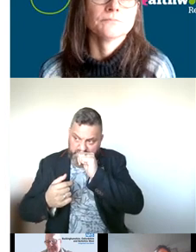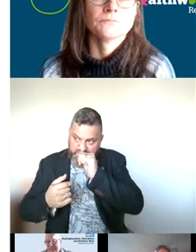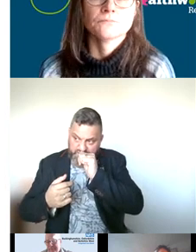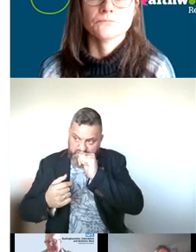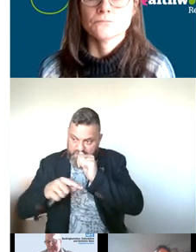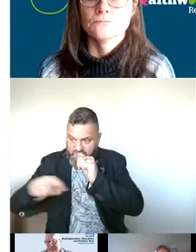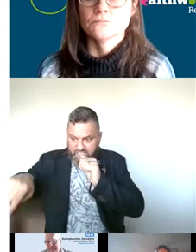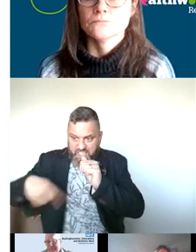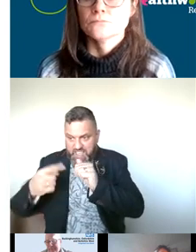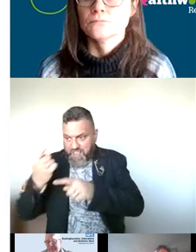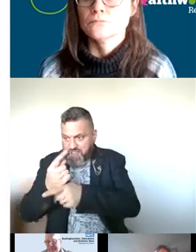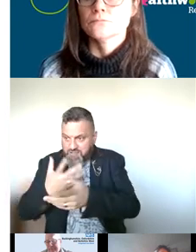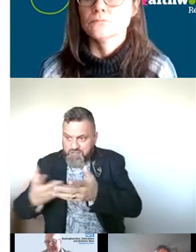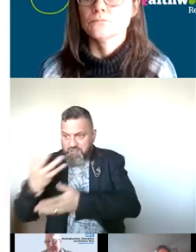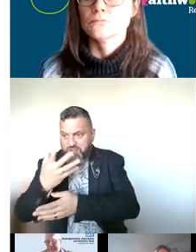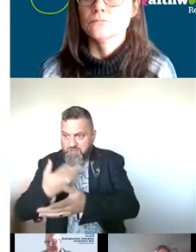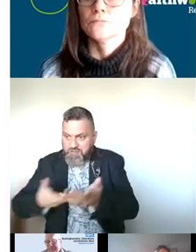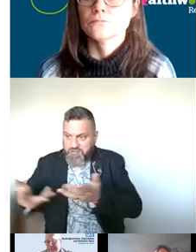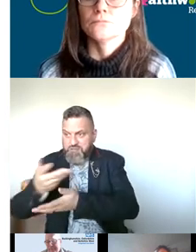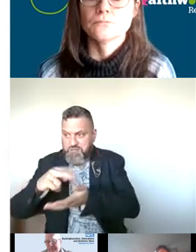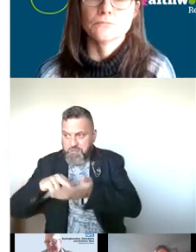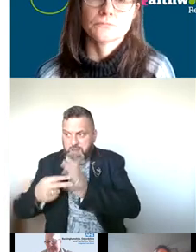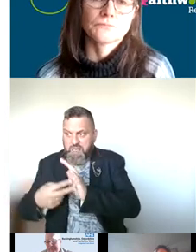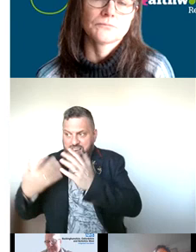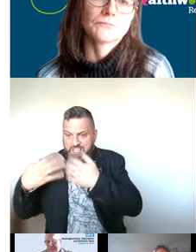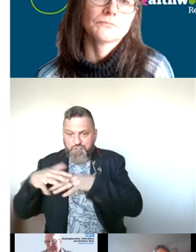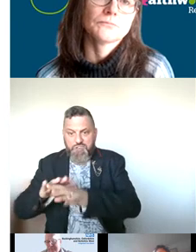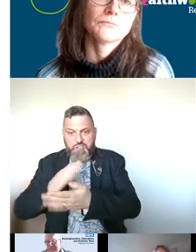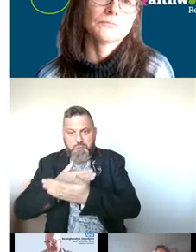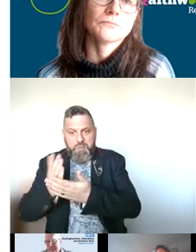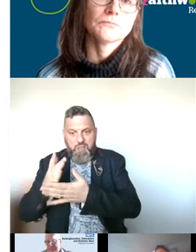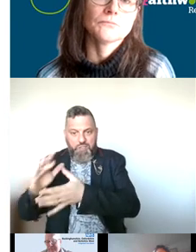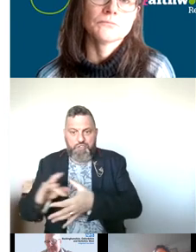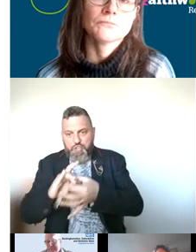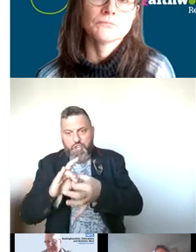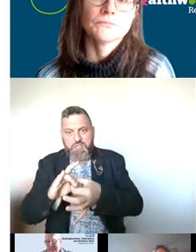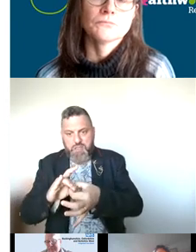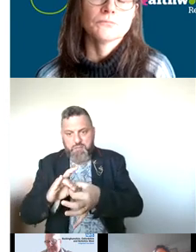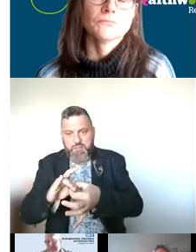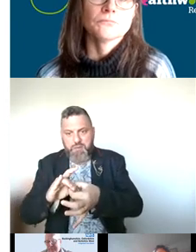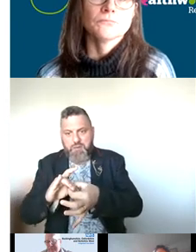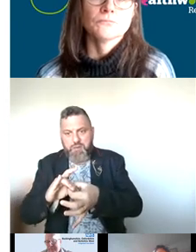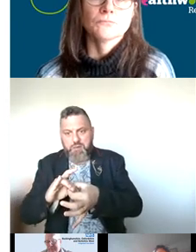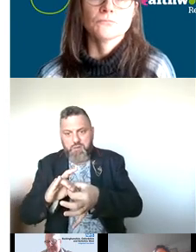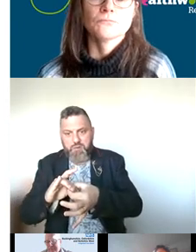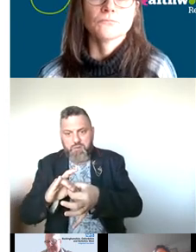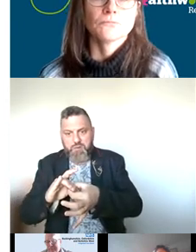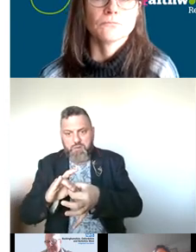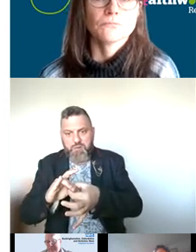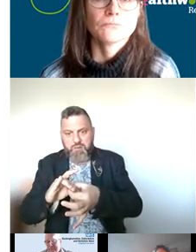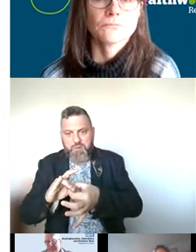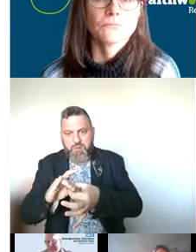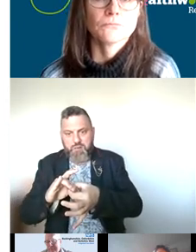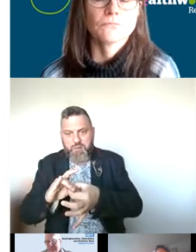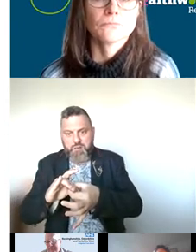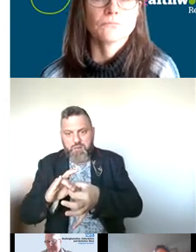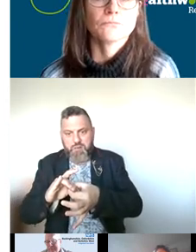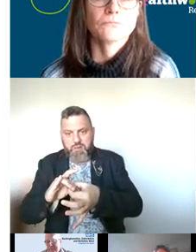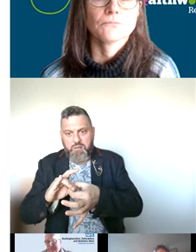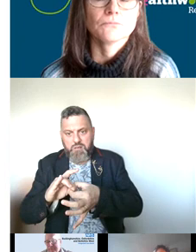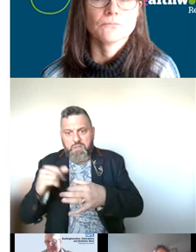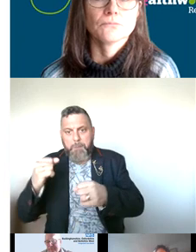plan how best we can do that sort of integration bit and the join up that all makes a difference for the people who